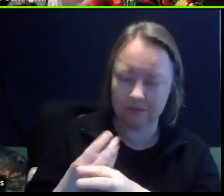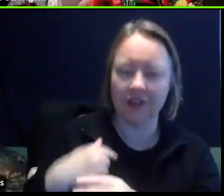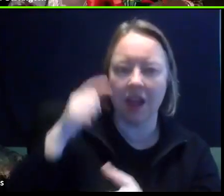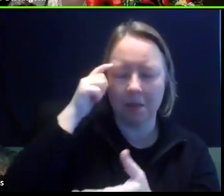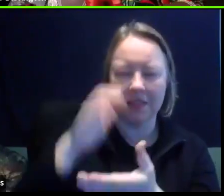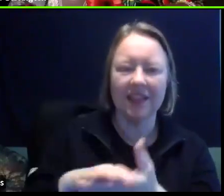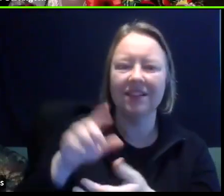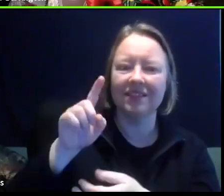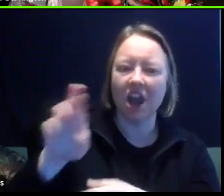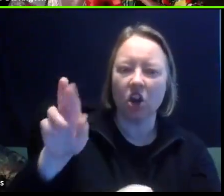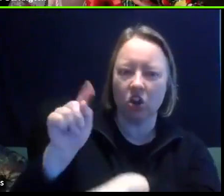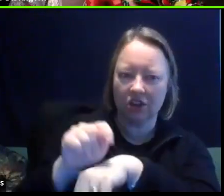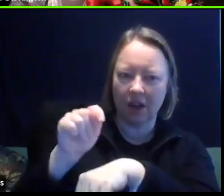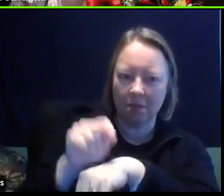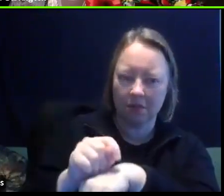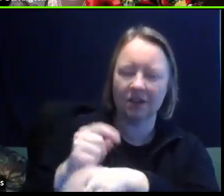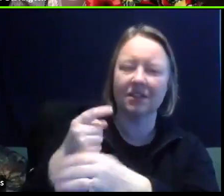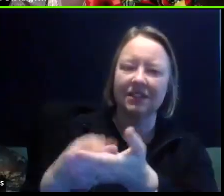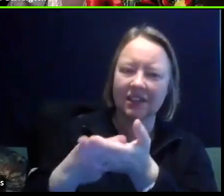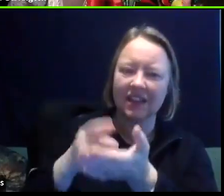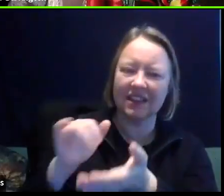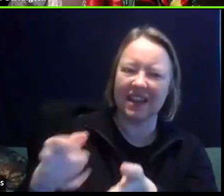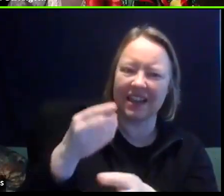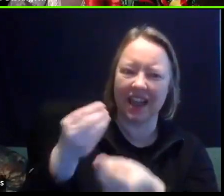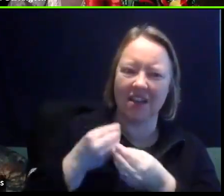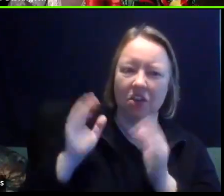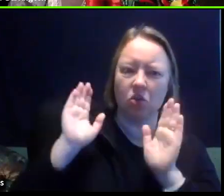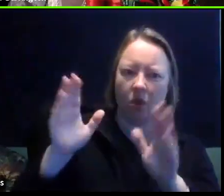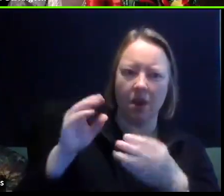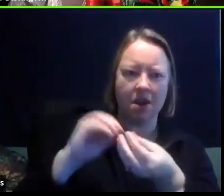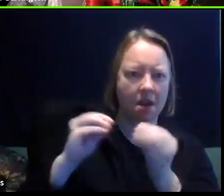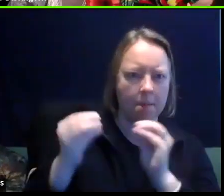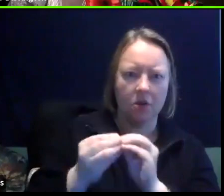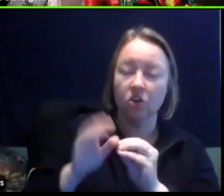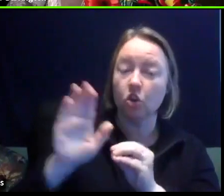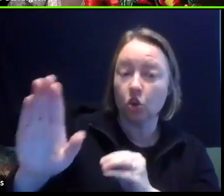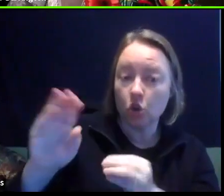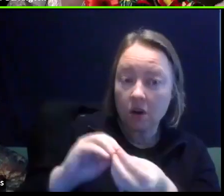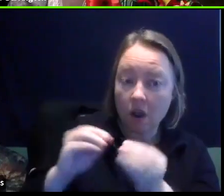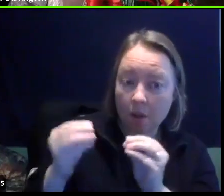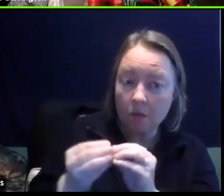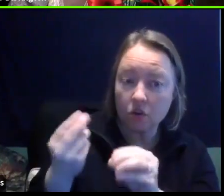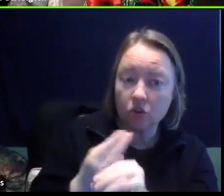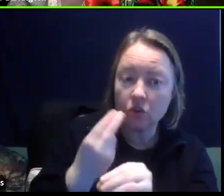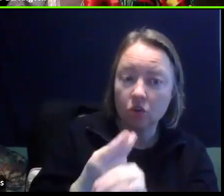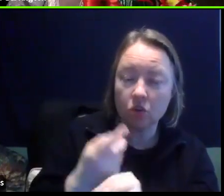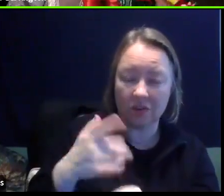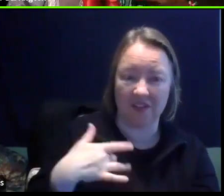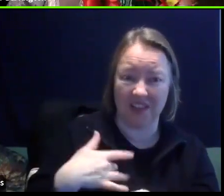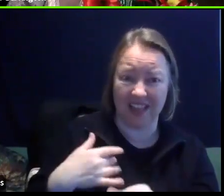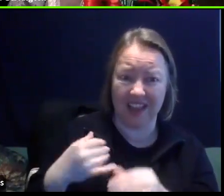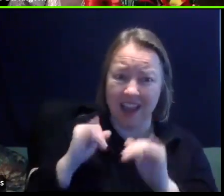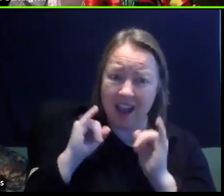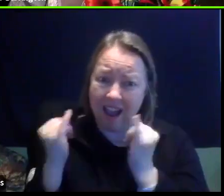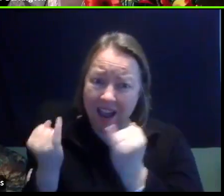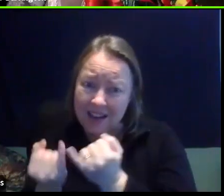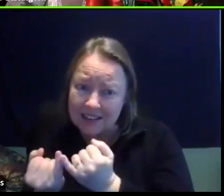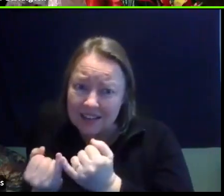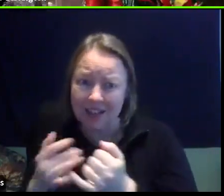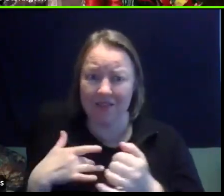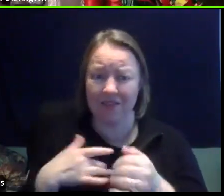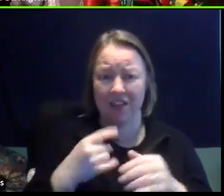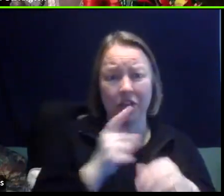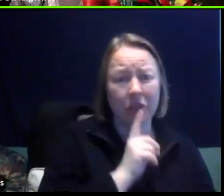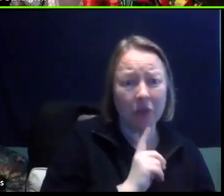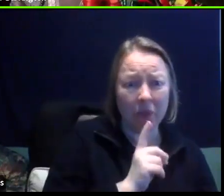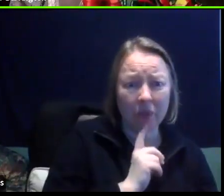Temple touched on that, gave us some really great numbers because the numbers that she used for feeling isolated and feeling lonely